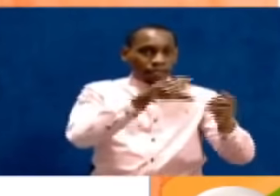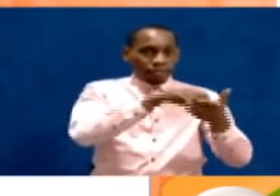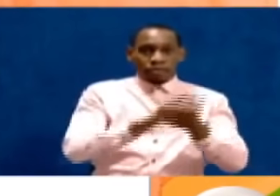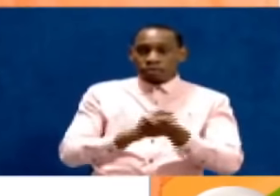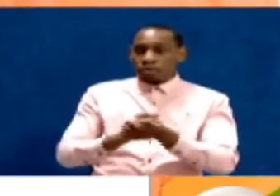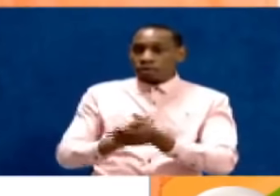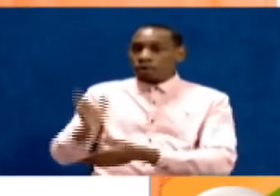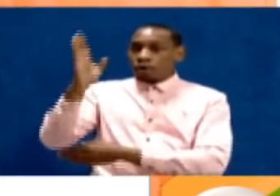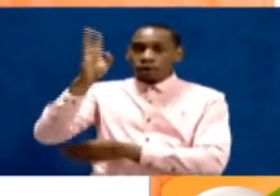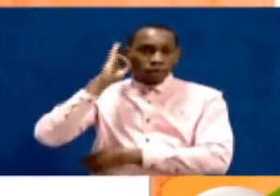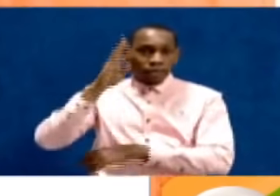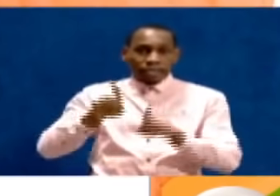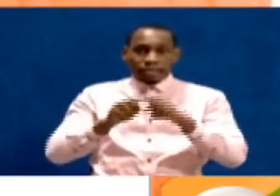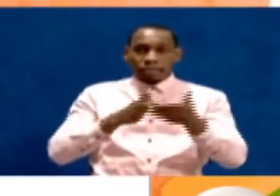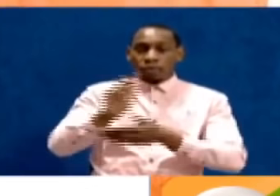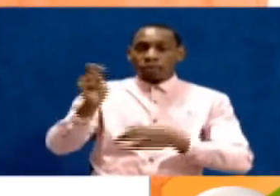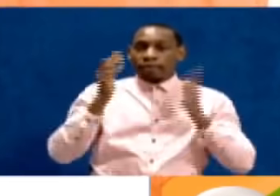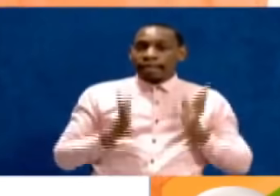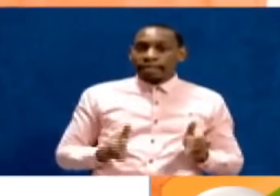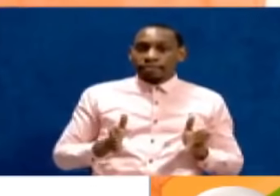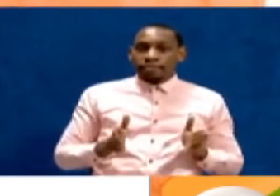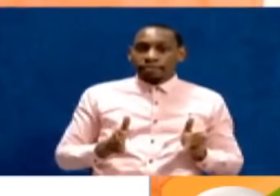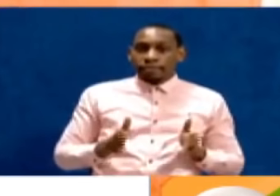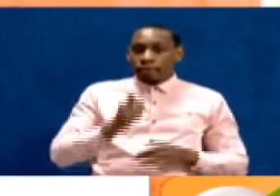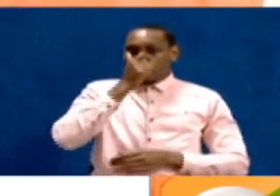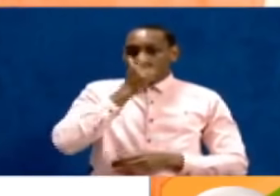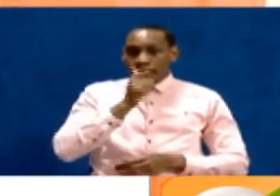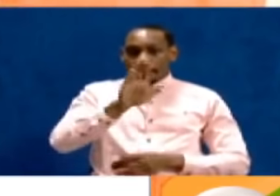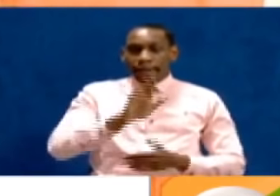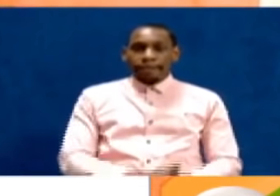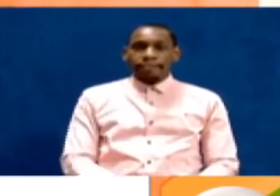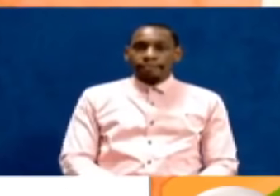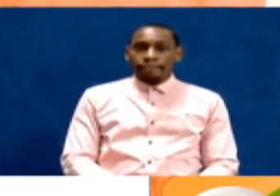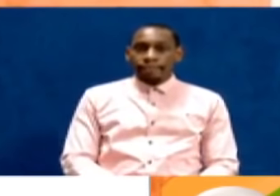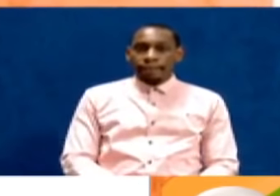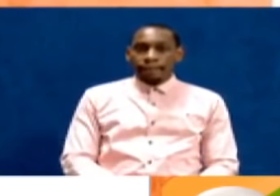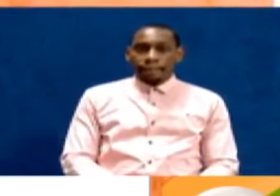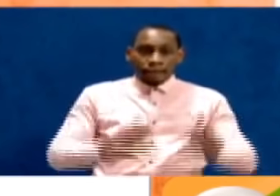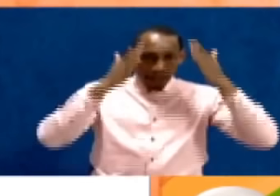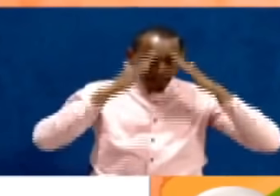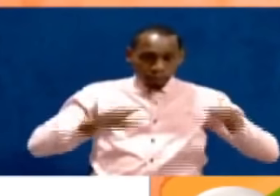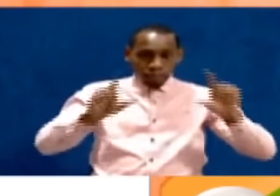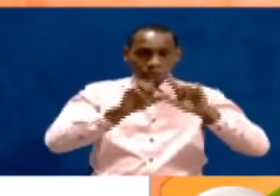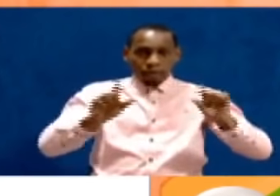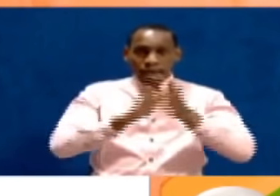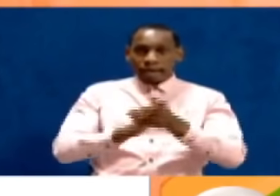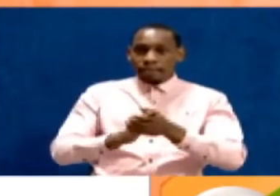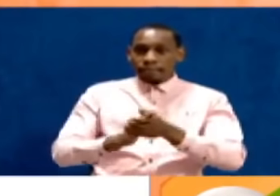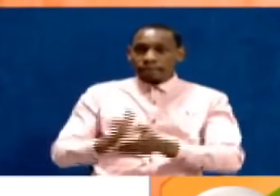willing, uh-huh. and also through the Kenyans' wish. The Muslims say Inshallah.